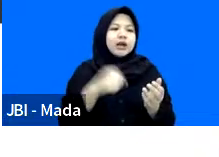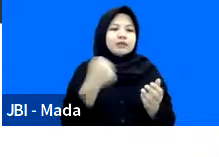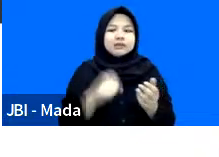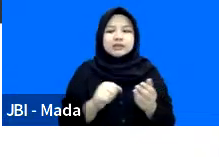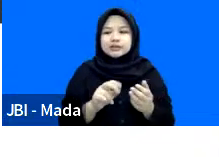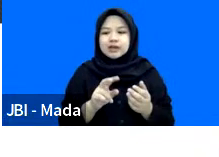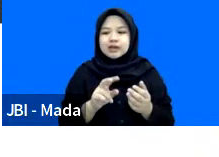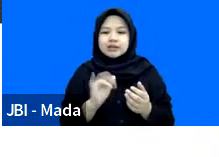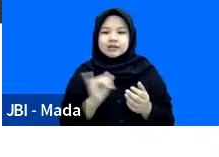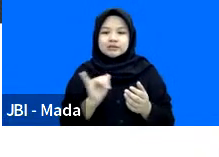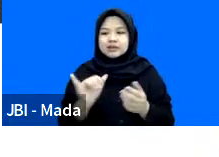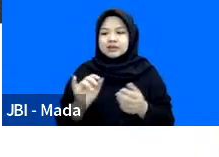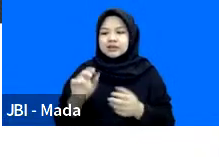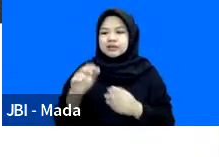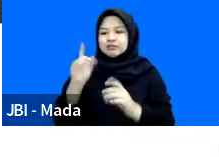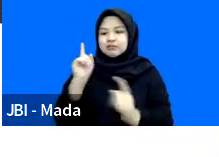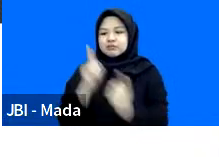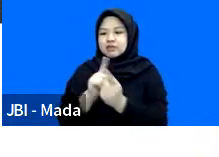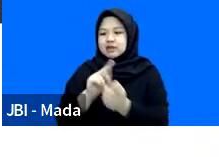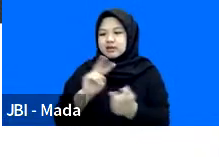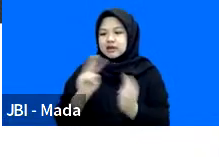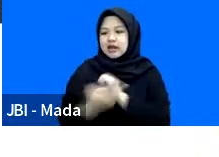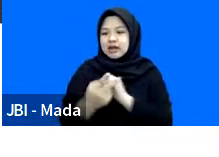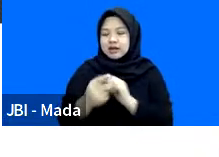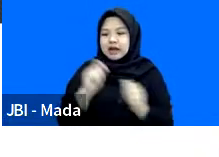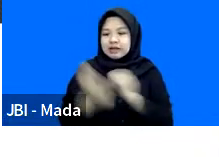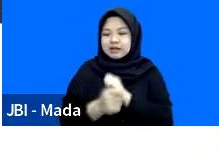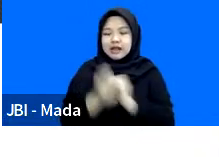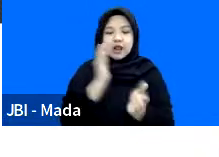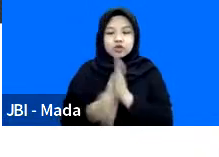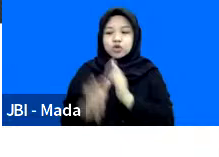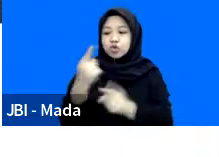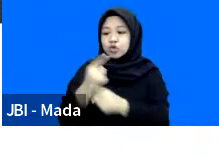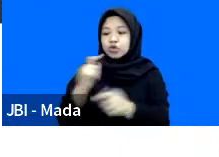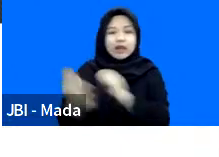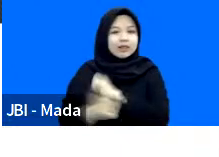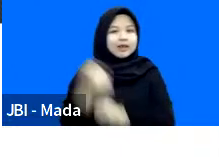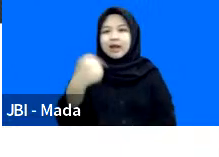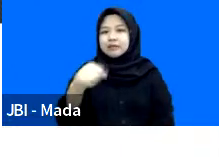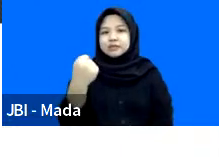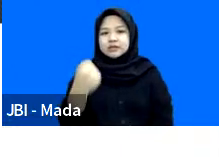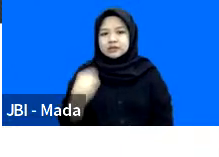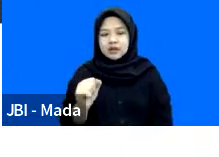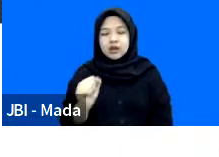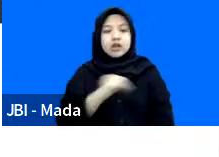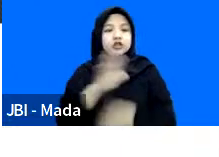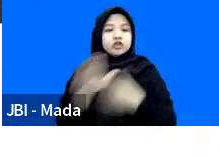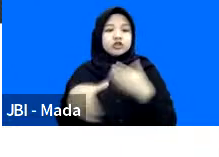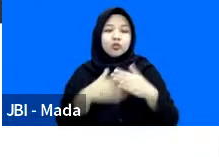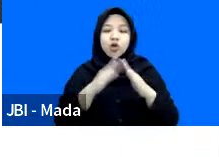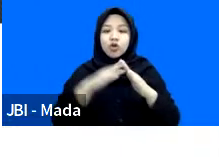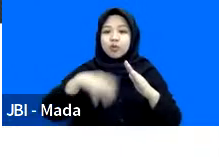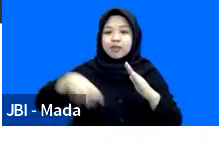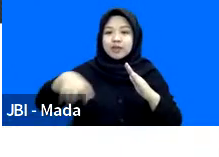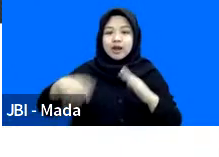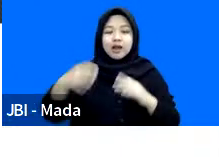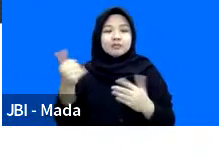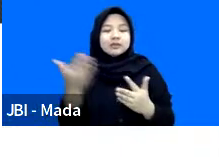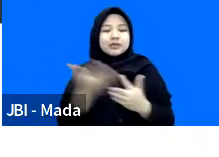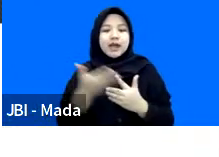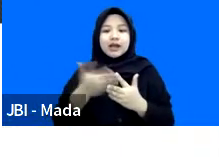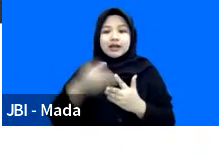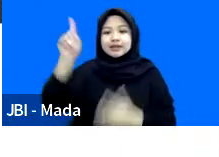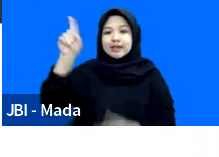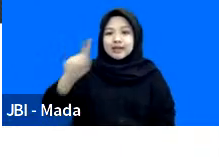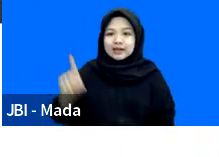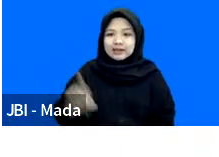teachers. The second recommendation is to ensure that all households have access to electricity, which is key to